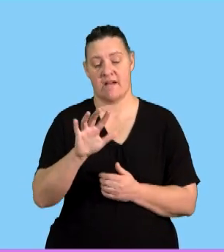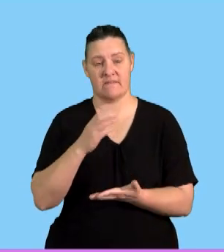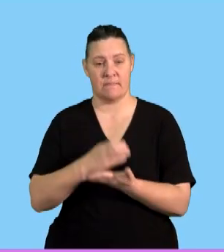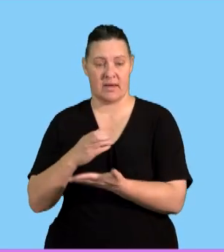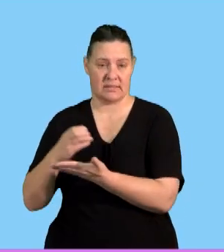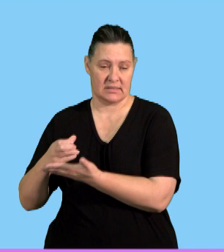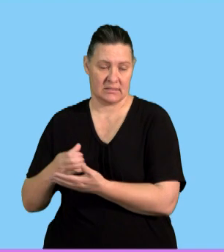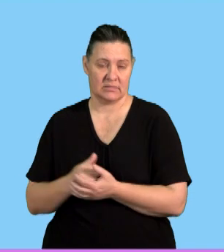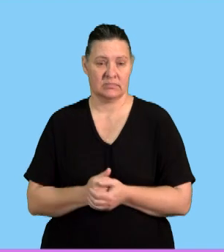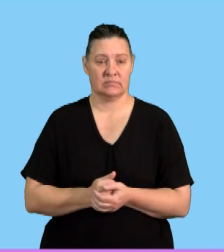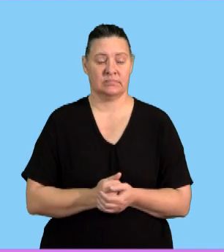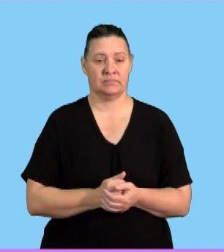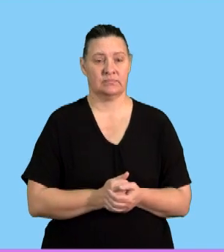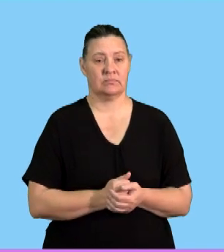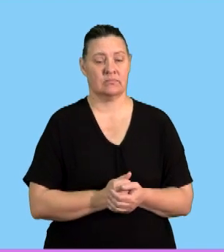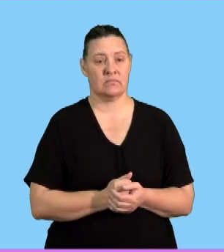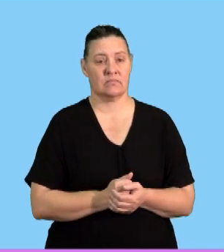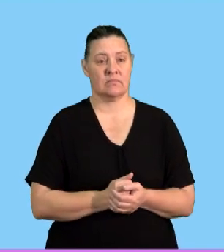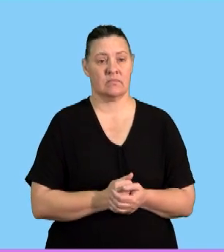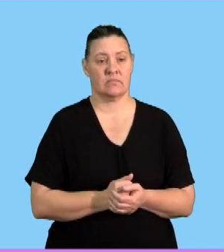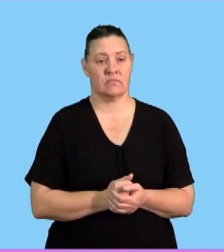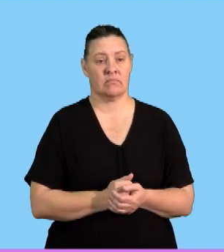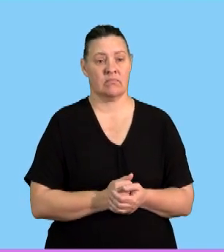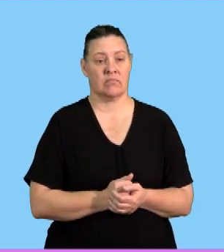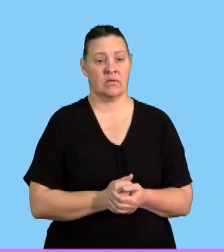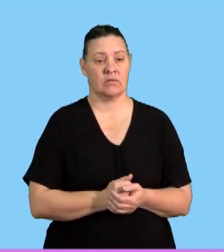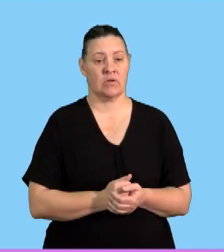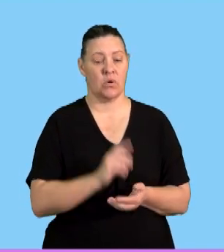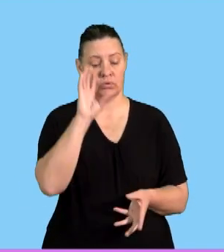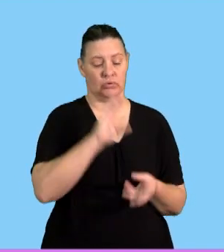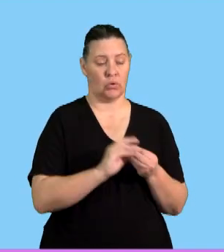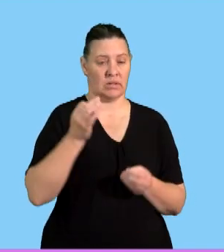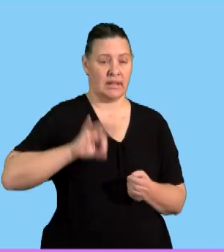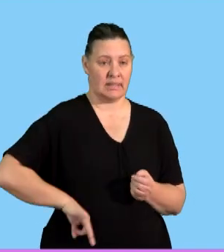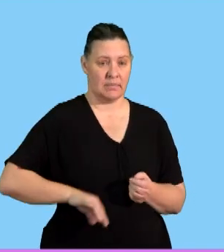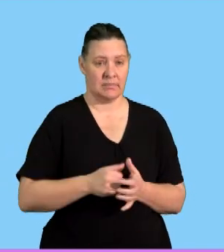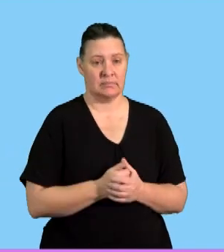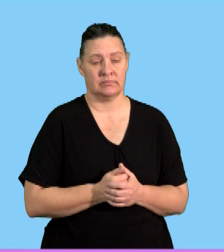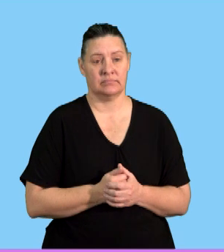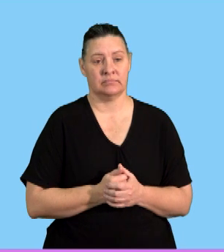215 mugs. So the total income